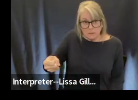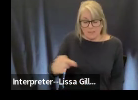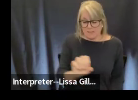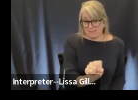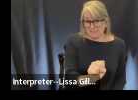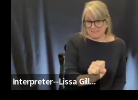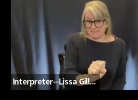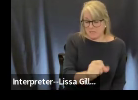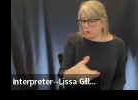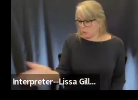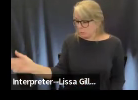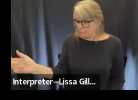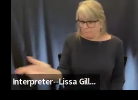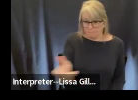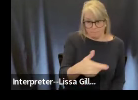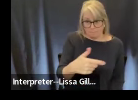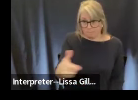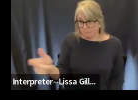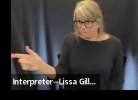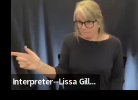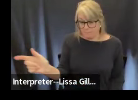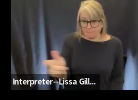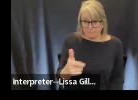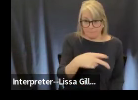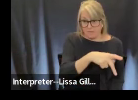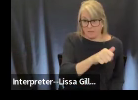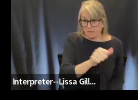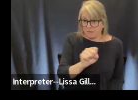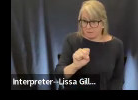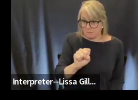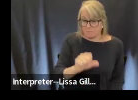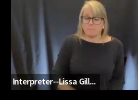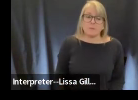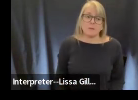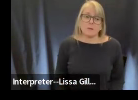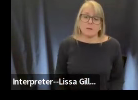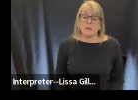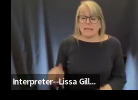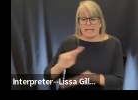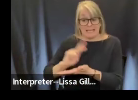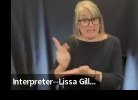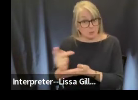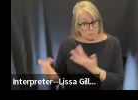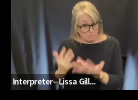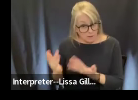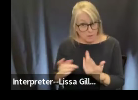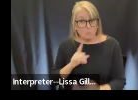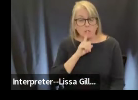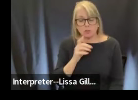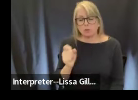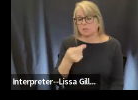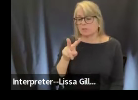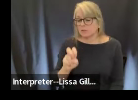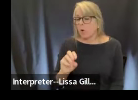that material over the fire to get it completely out. And certainly if we are talking about a kitchen fire, you want to make sure that you would turn the stove off